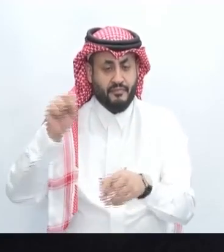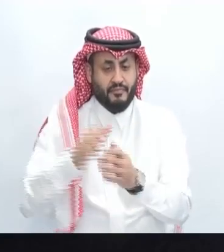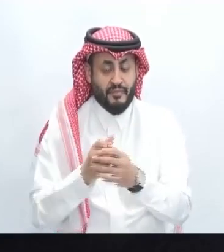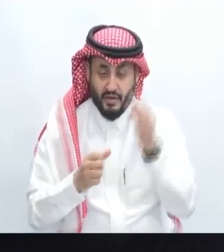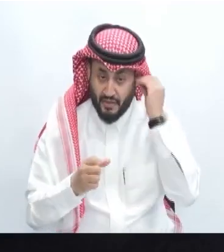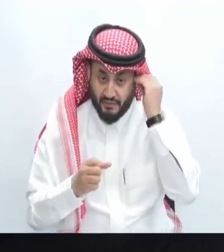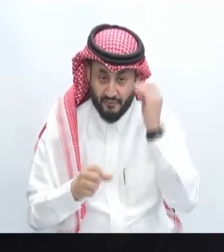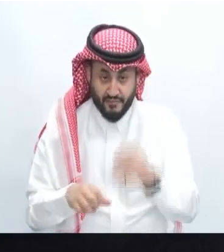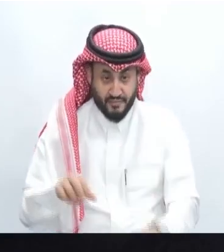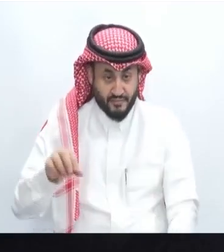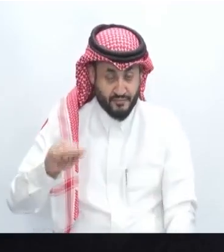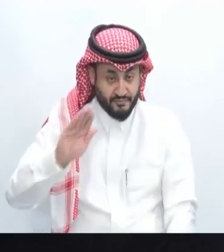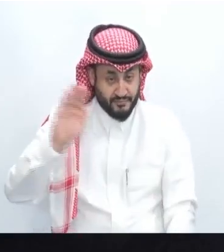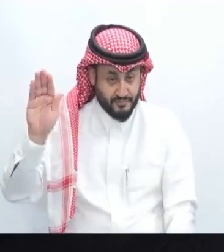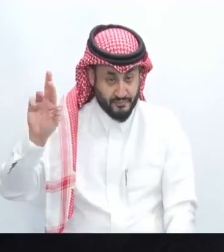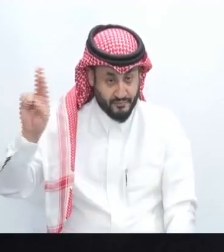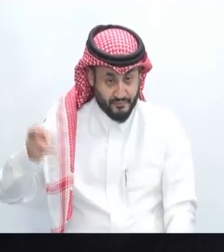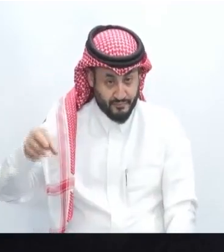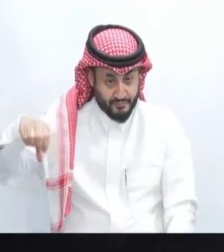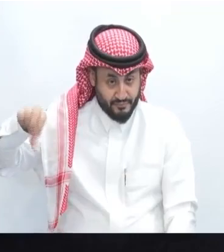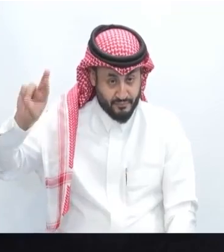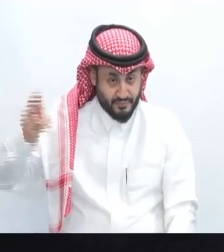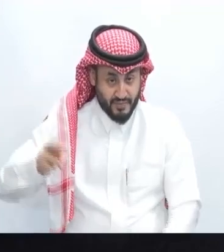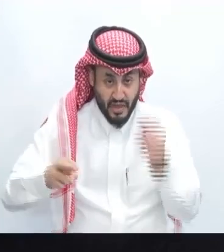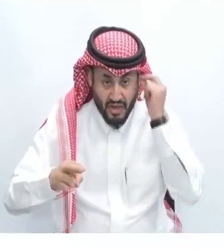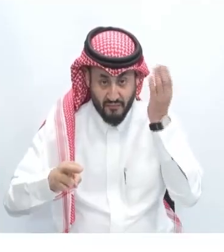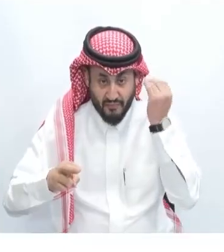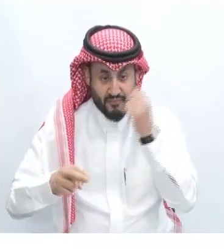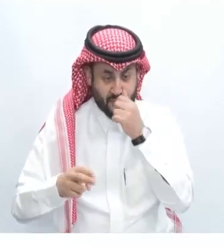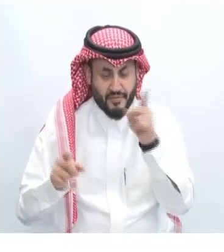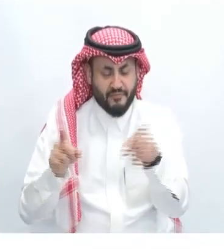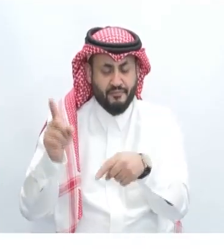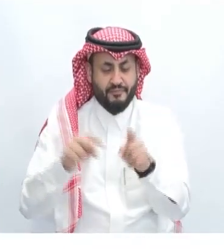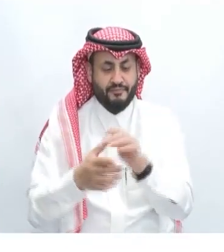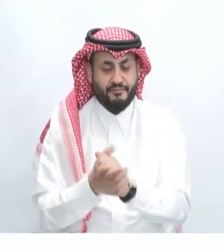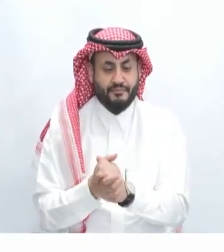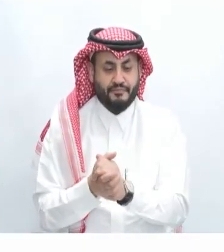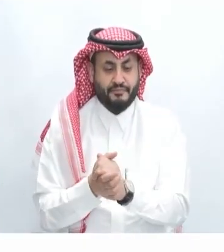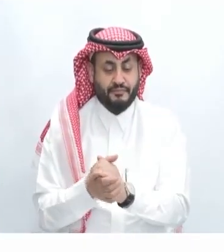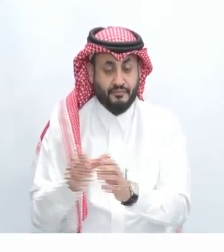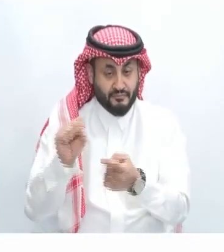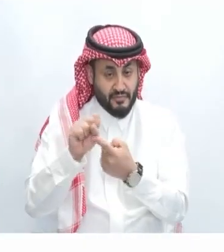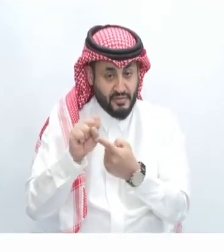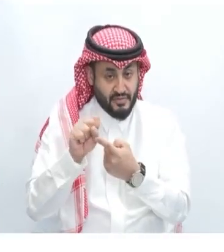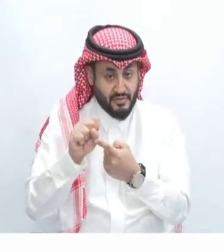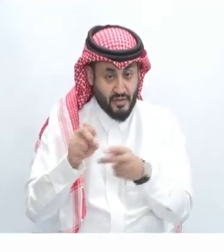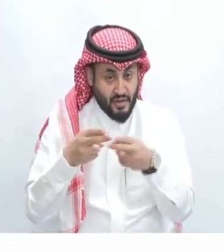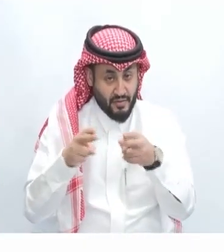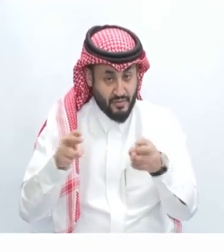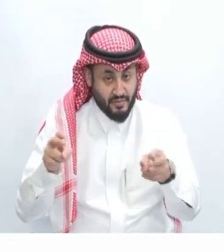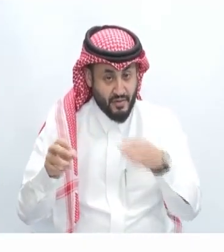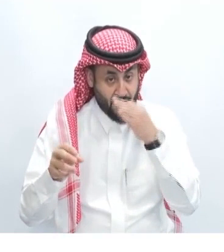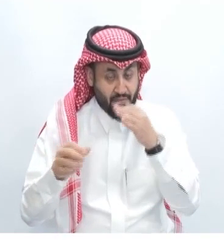to spell them and how to pronounce them correctly. We said that sometimes words that ends with S